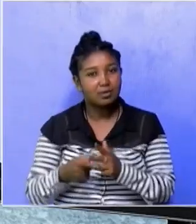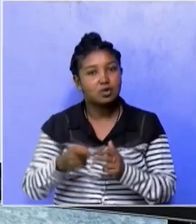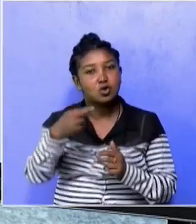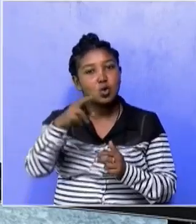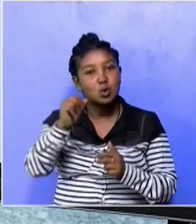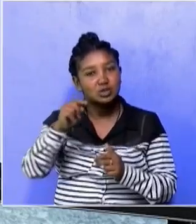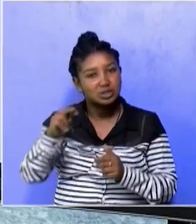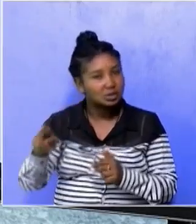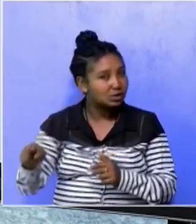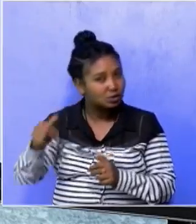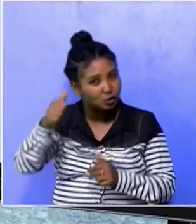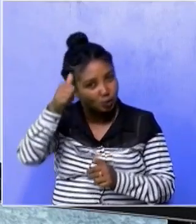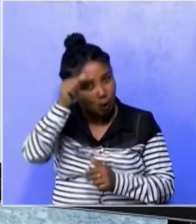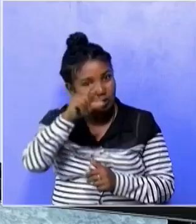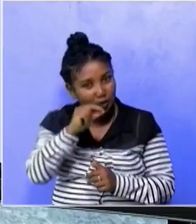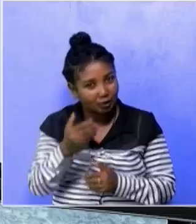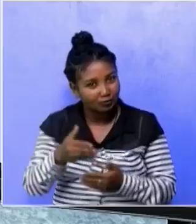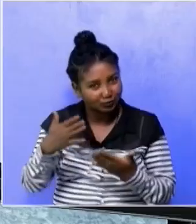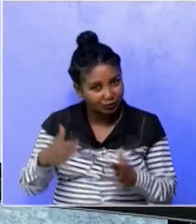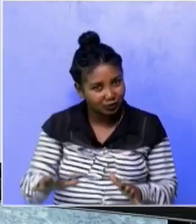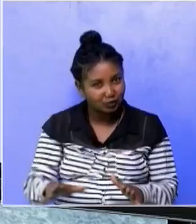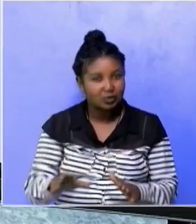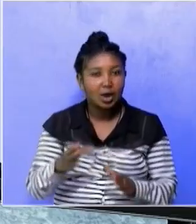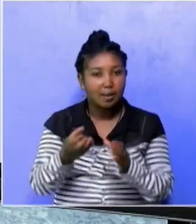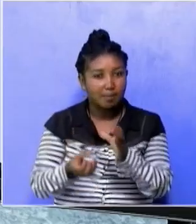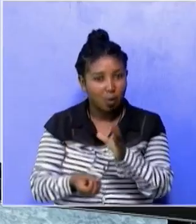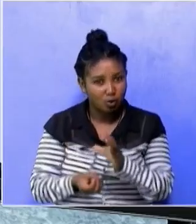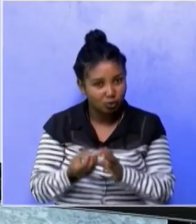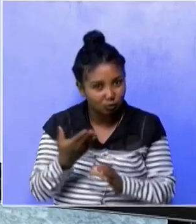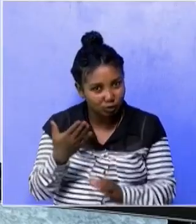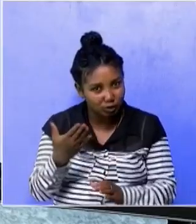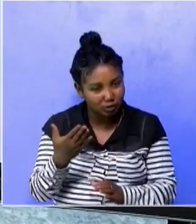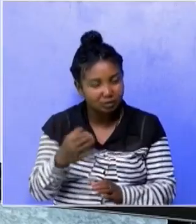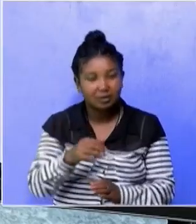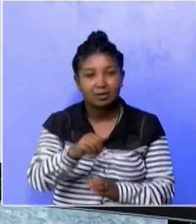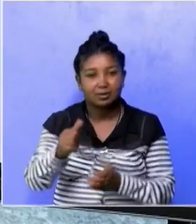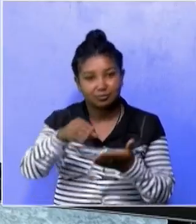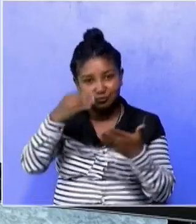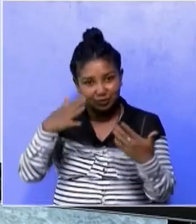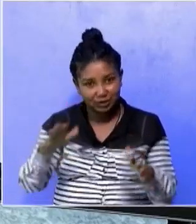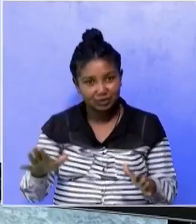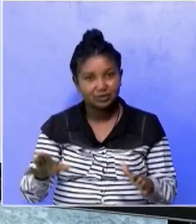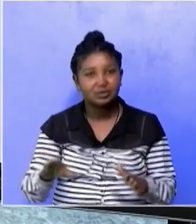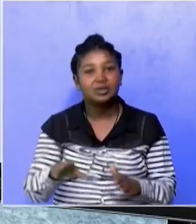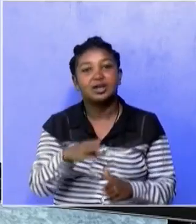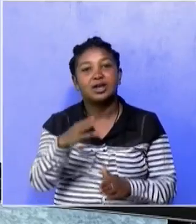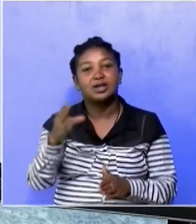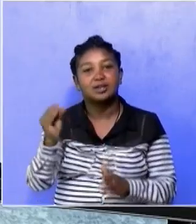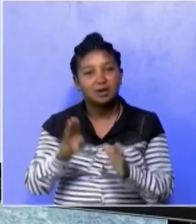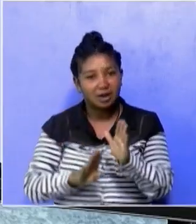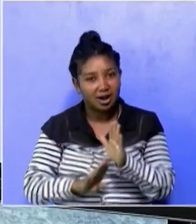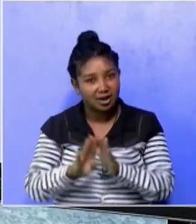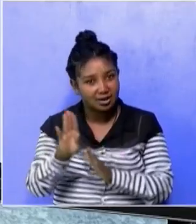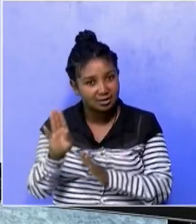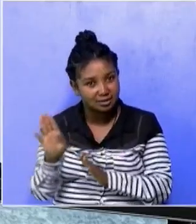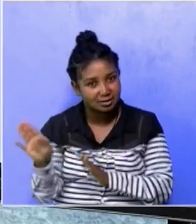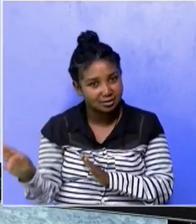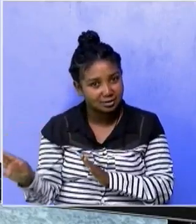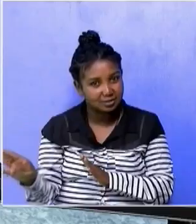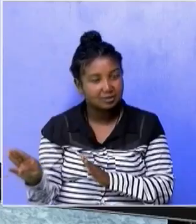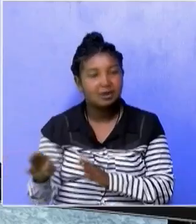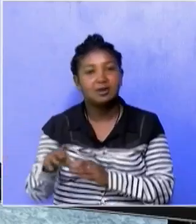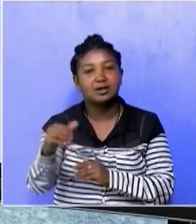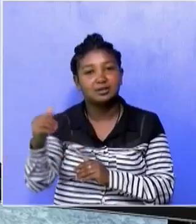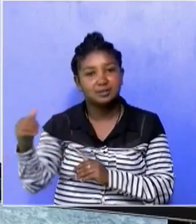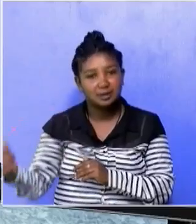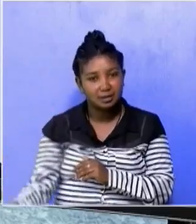rooster is the other one. Produce is also another vocabulary. And raise is the other